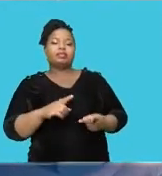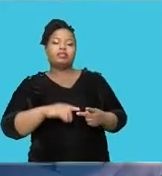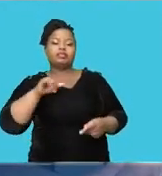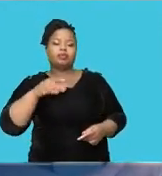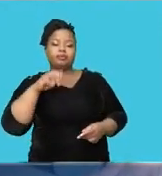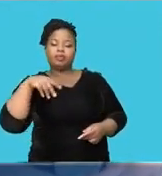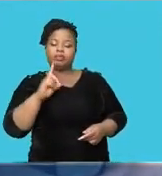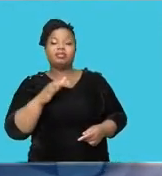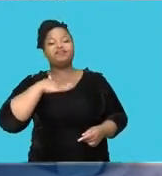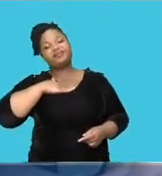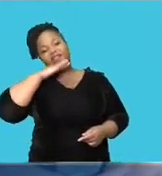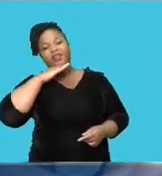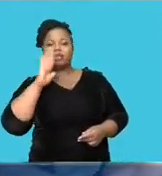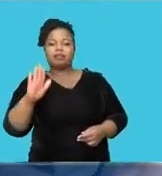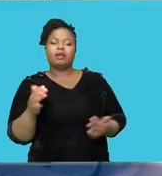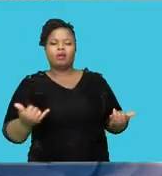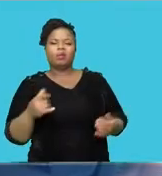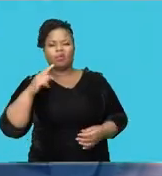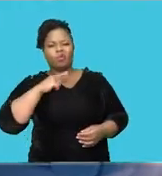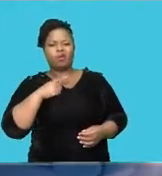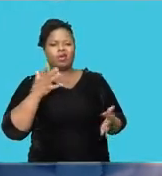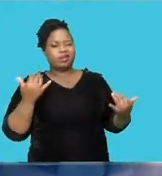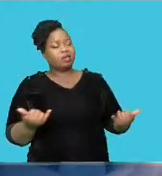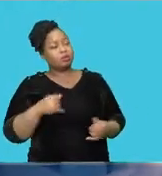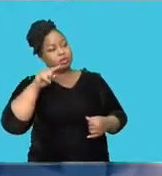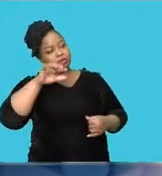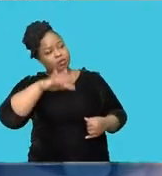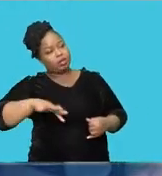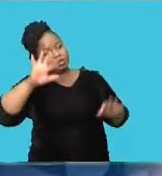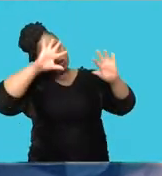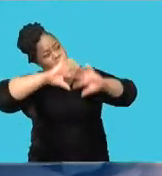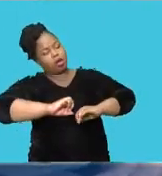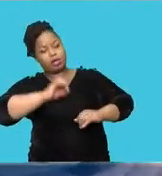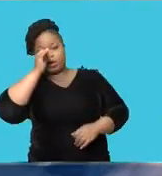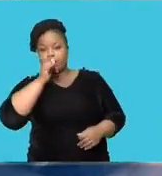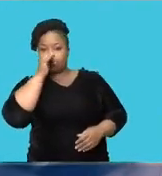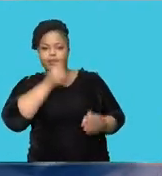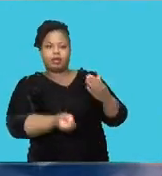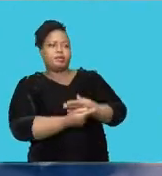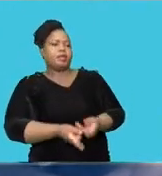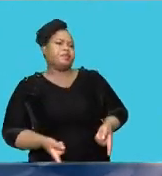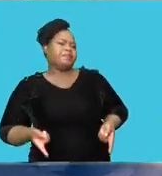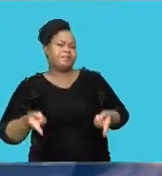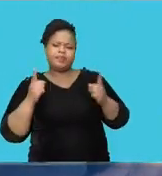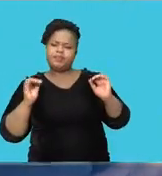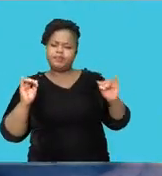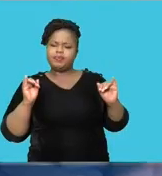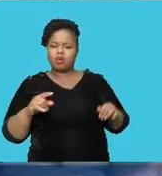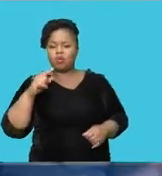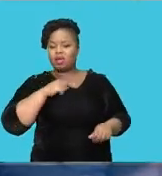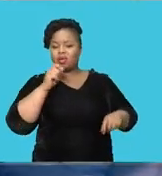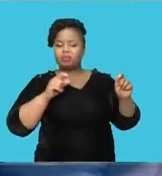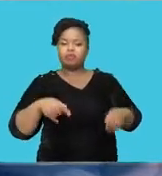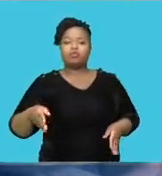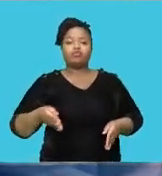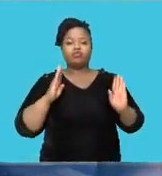are heartfall because this place becomes dark. And the crime that is happening here is a lot because people are being killed on the